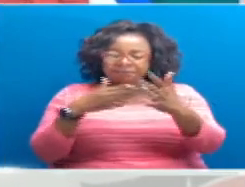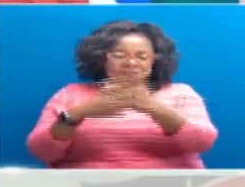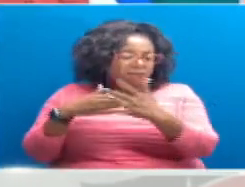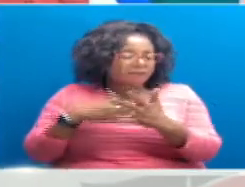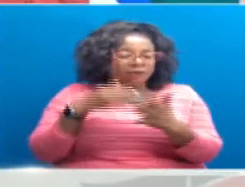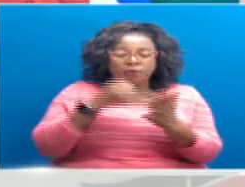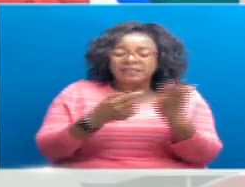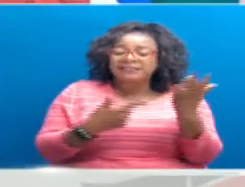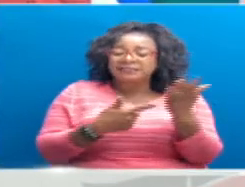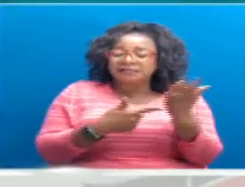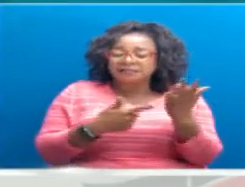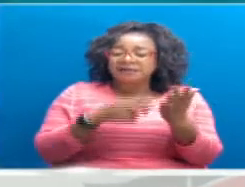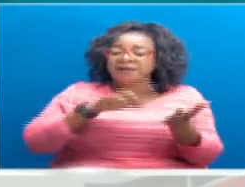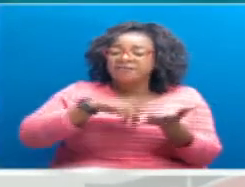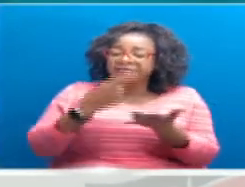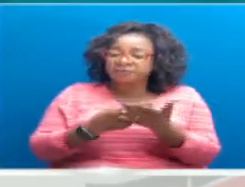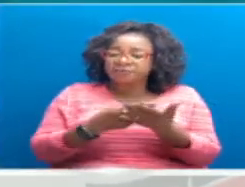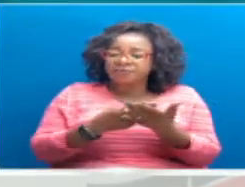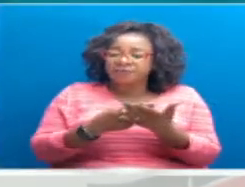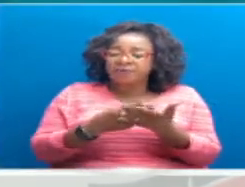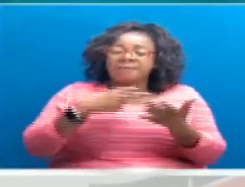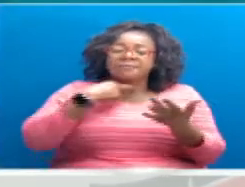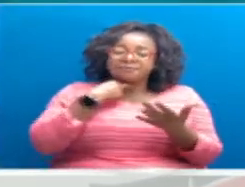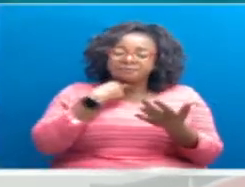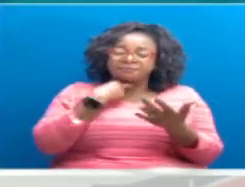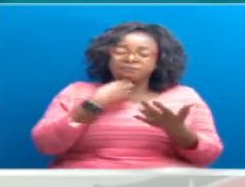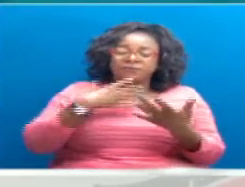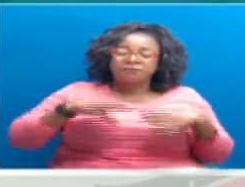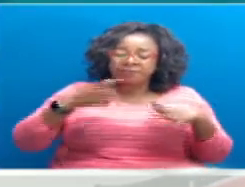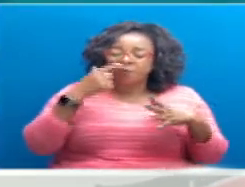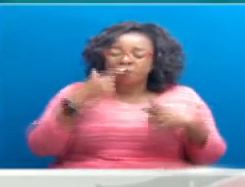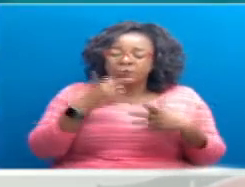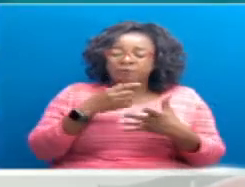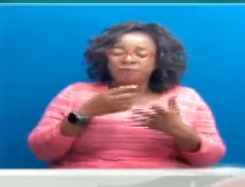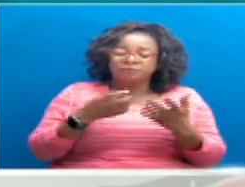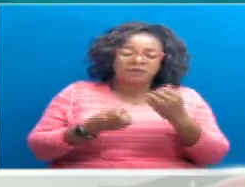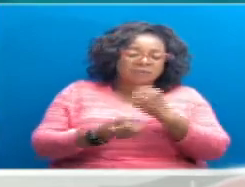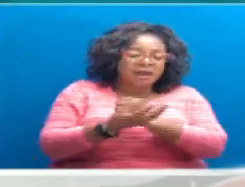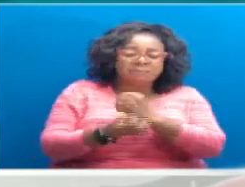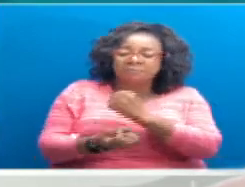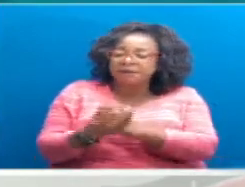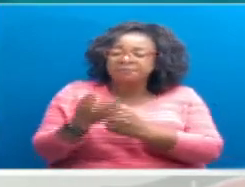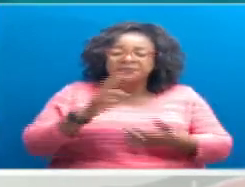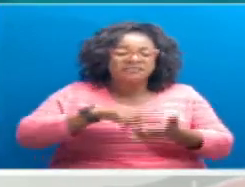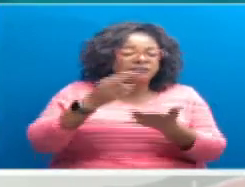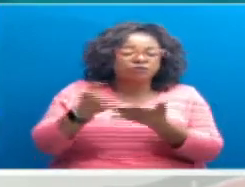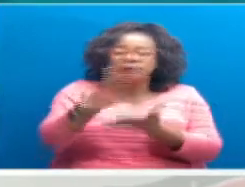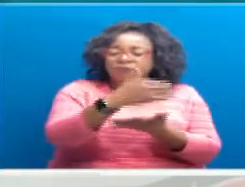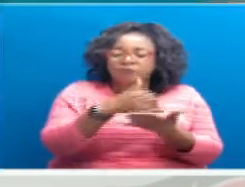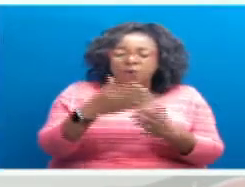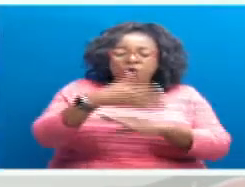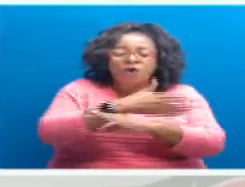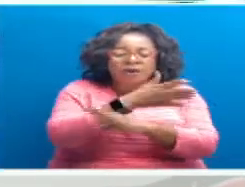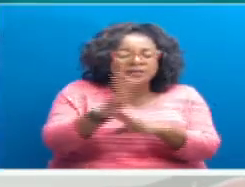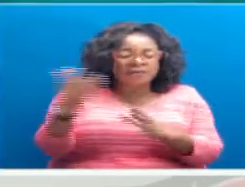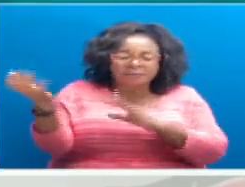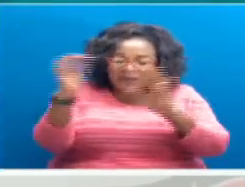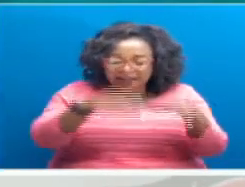revenue. Including kushika watu walikuwa wanakula hongo. Including kutoa ma revenue collections za ukora nikapeleka kwa